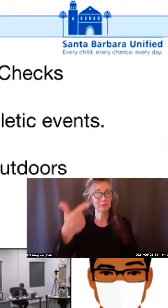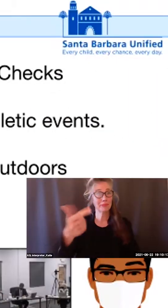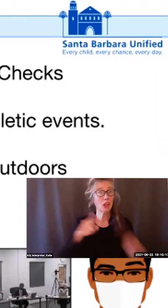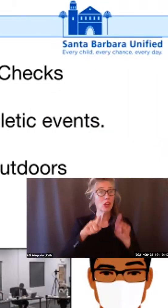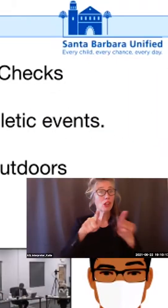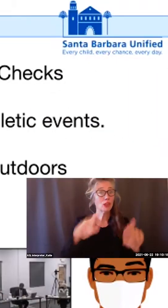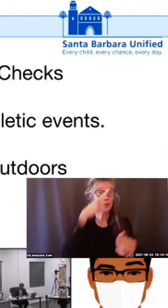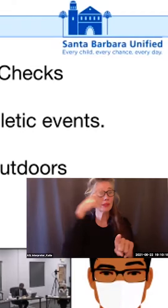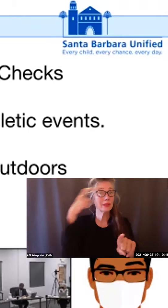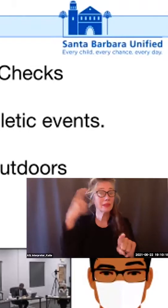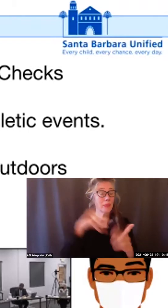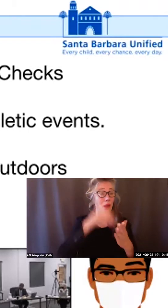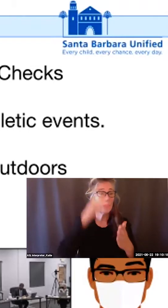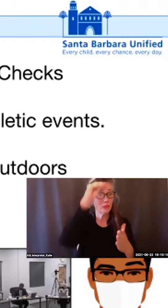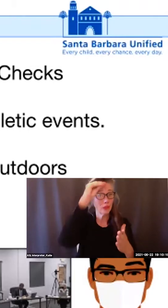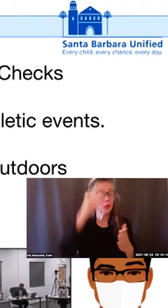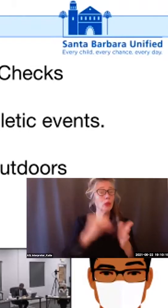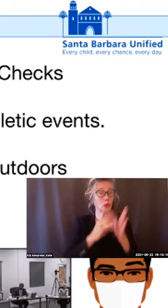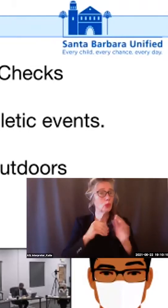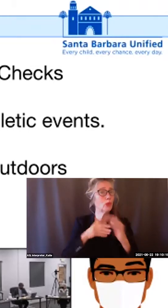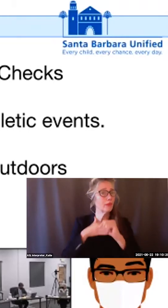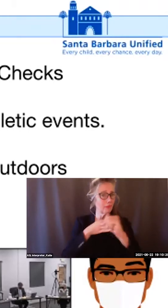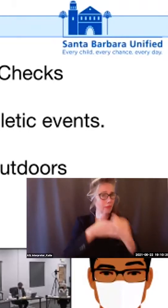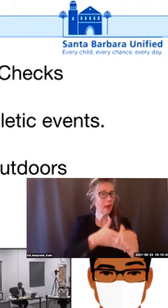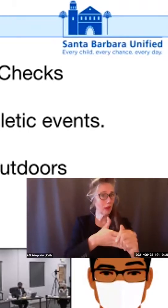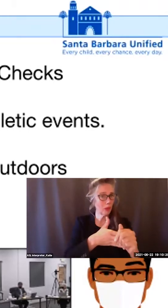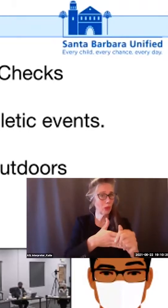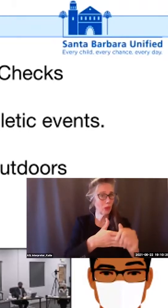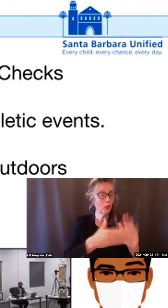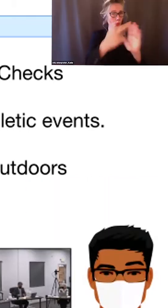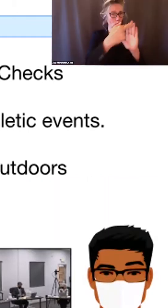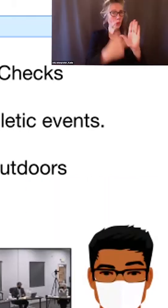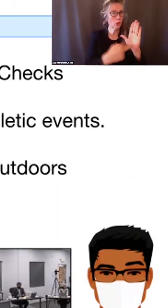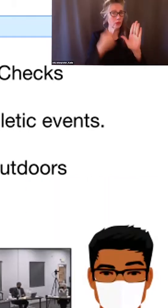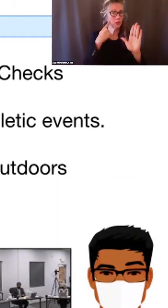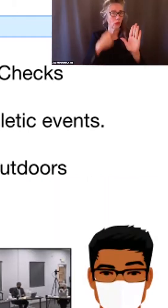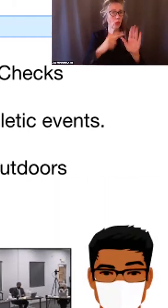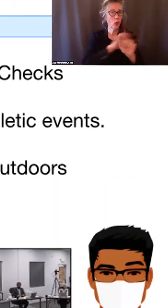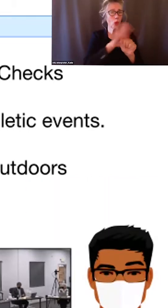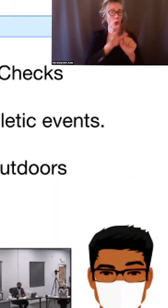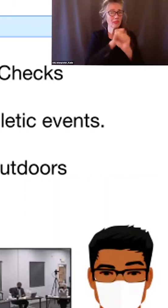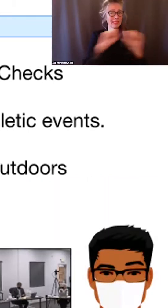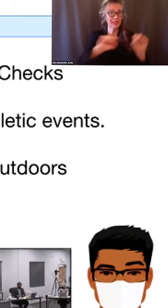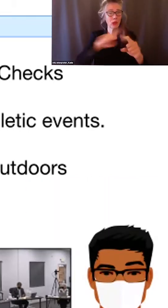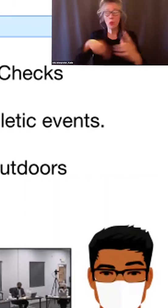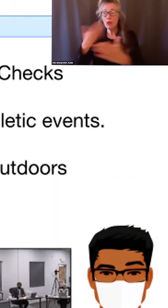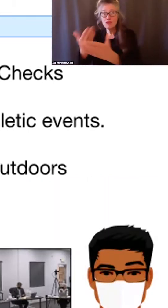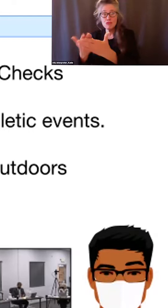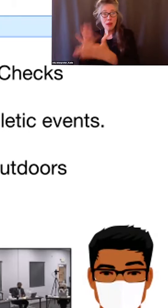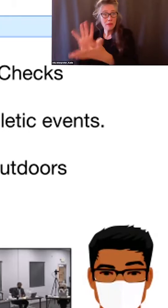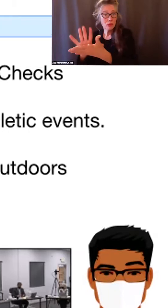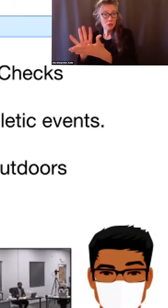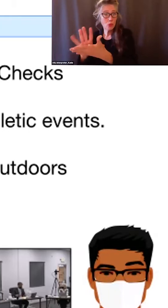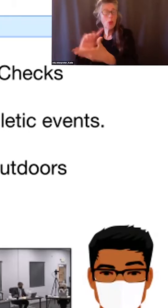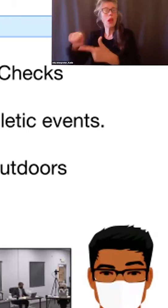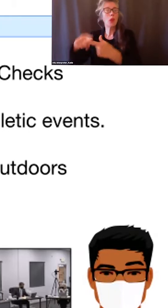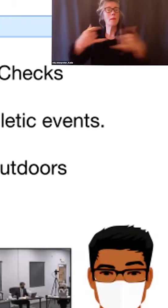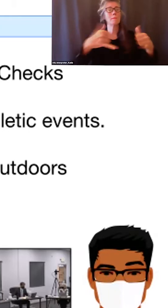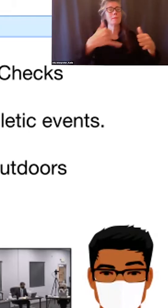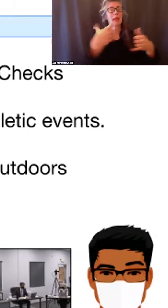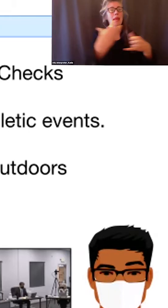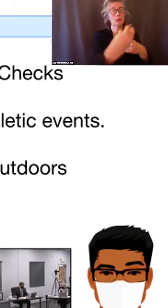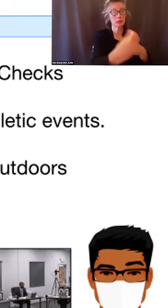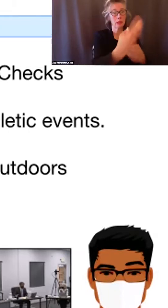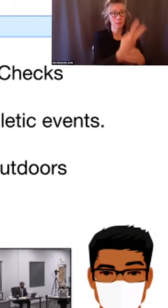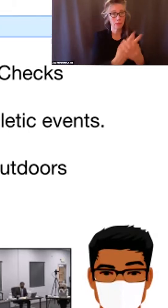the guidelines laid out in our COVID-19 safety plan when arriving at schools and when outdoors. The only change that has occurred